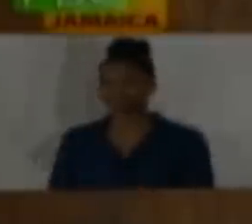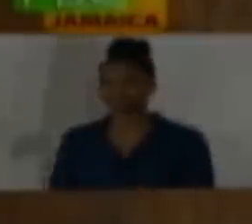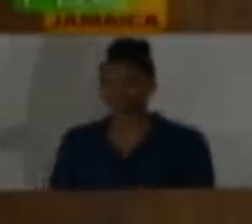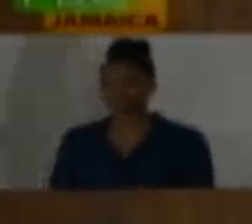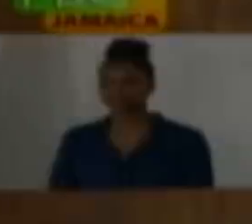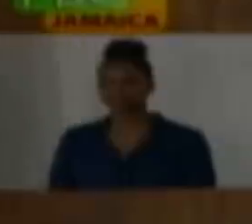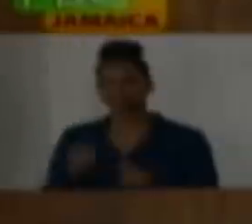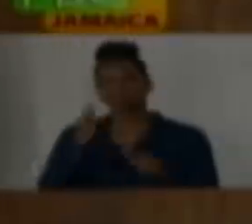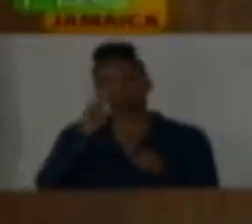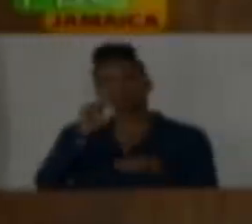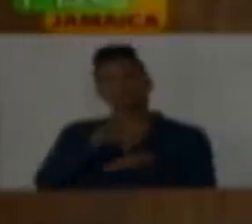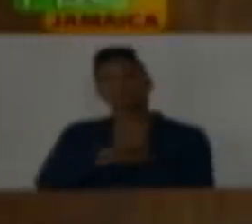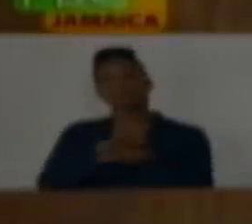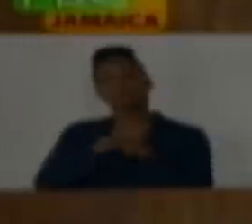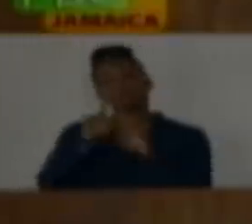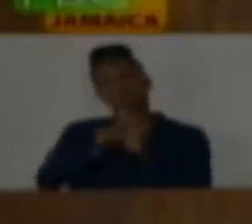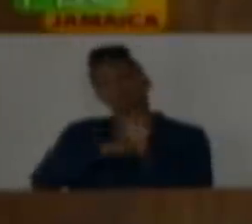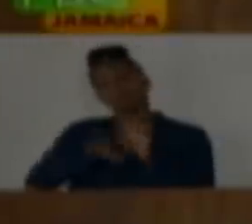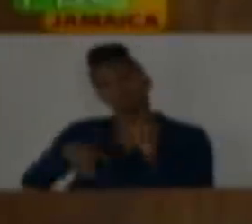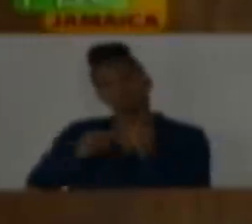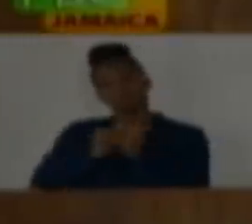When one looks at the bill itself,